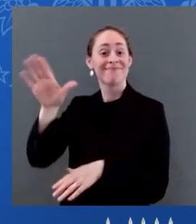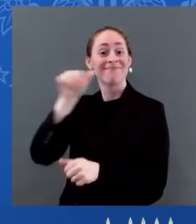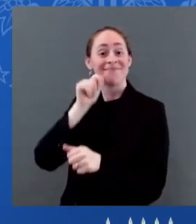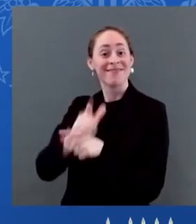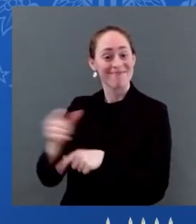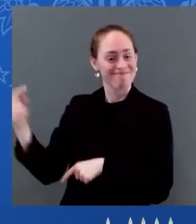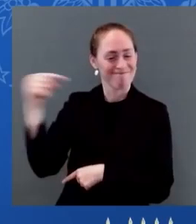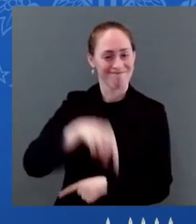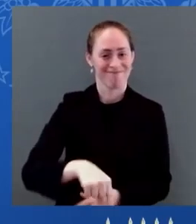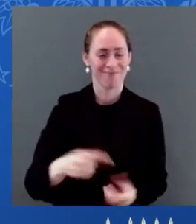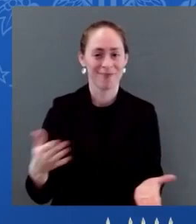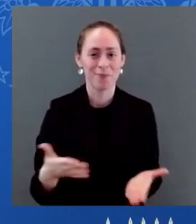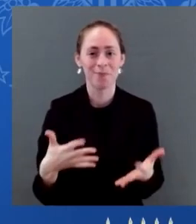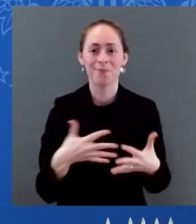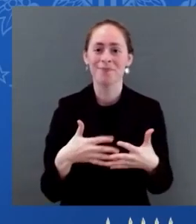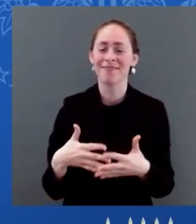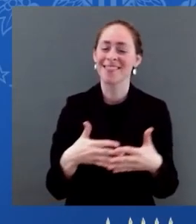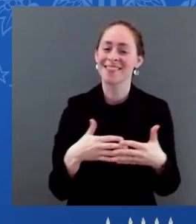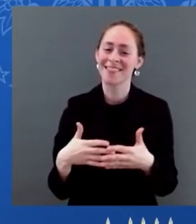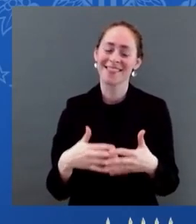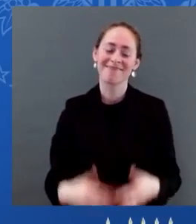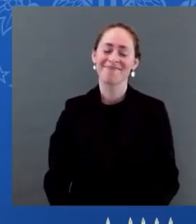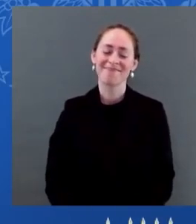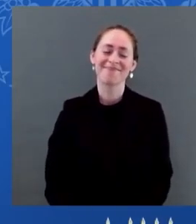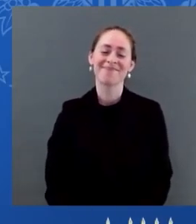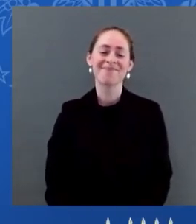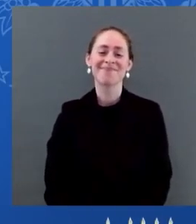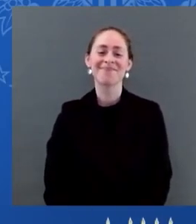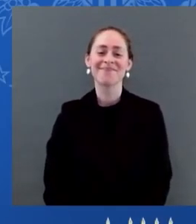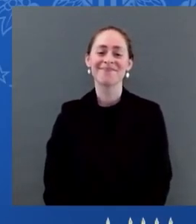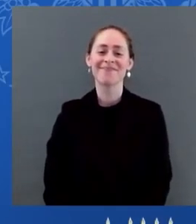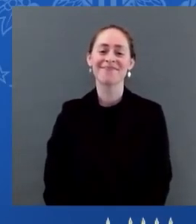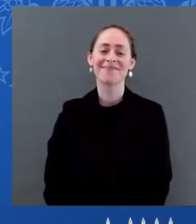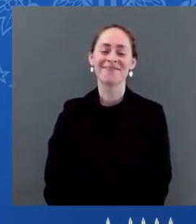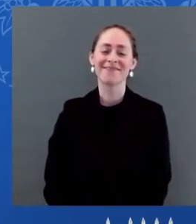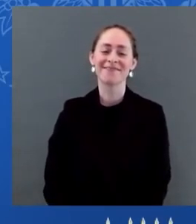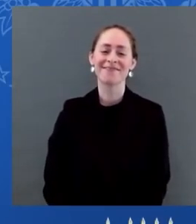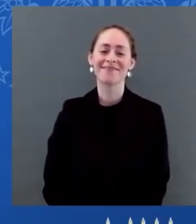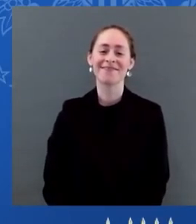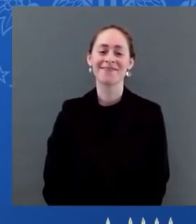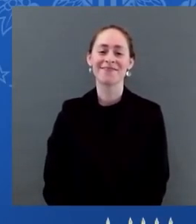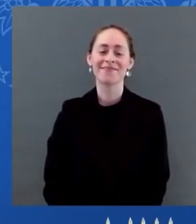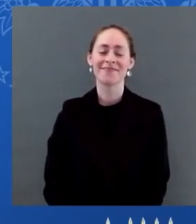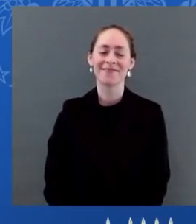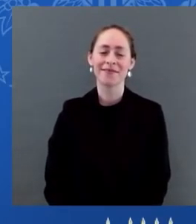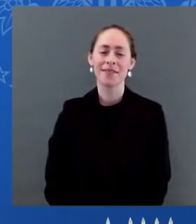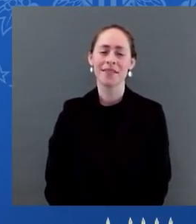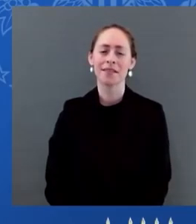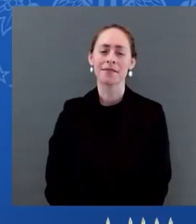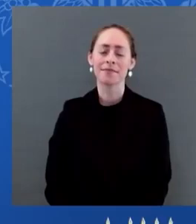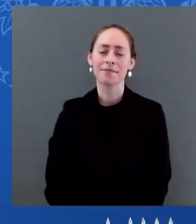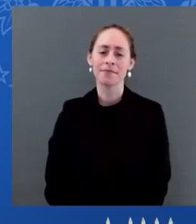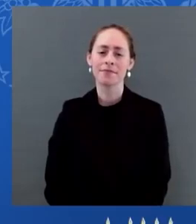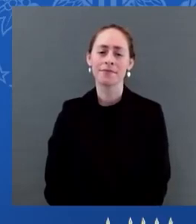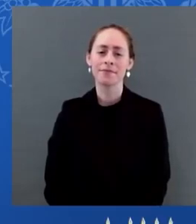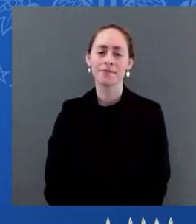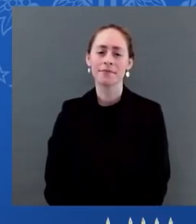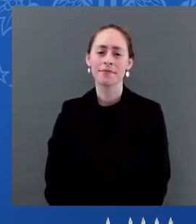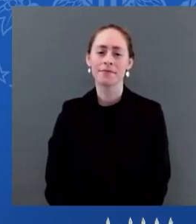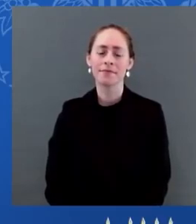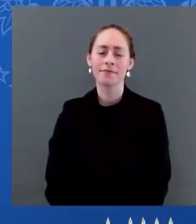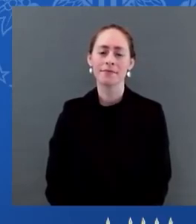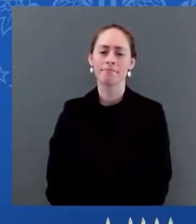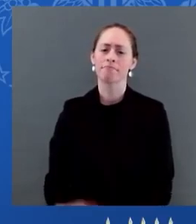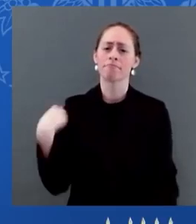U.S. Capitol, and the Liberty Bell, which is what he used to design this menorah. This menorah we're going to pay tribute